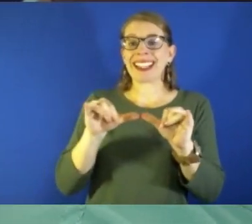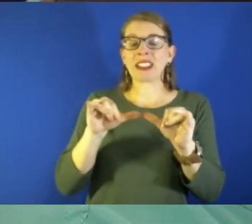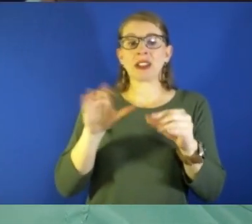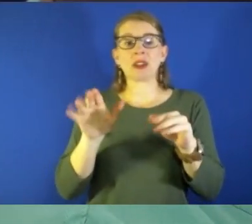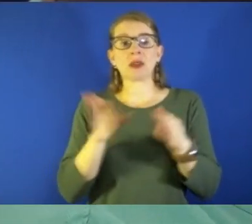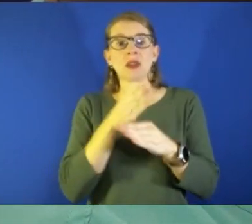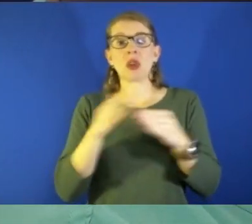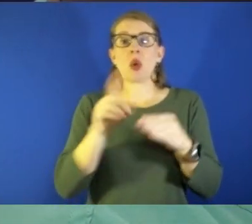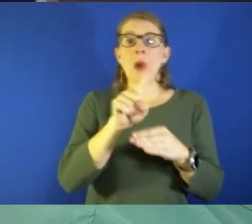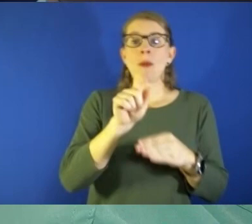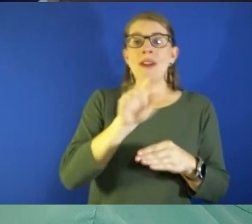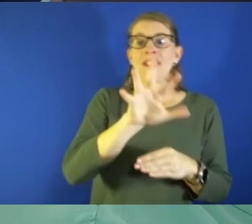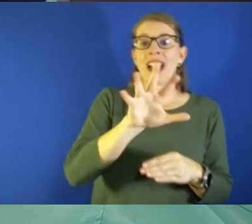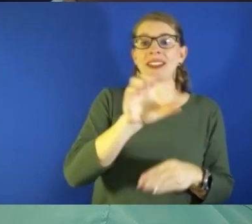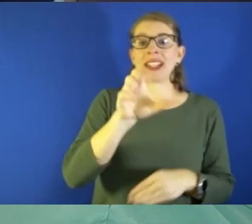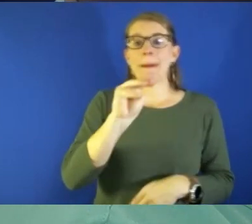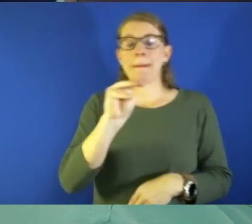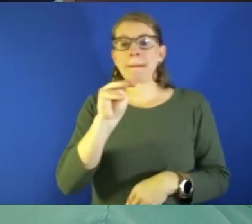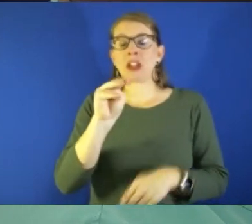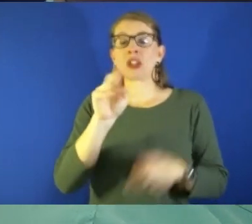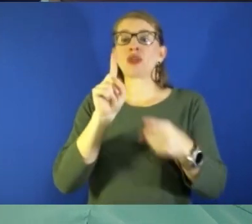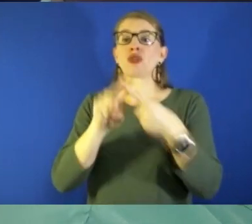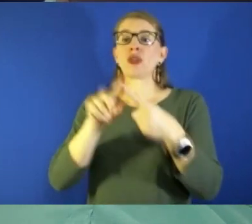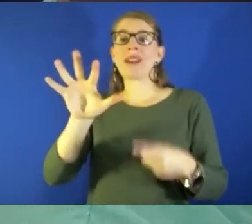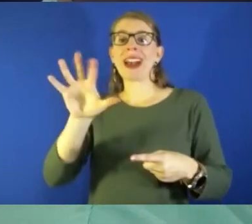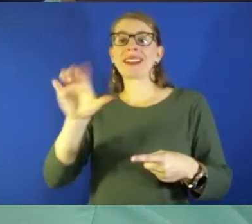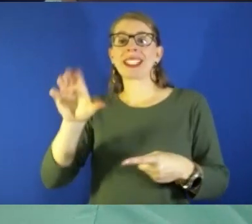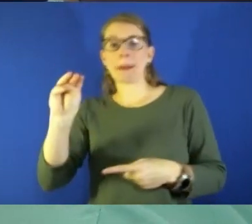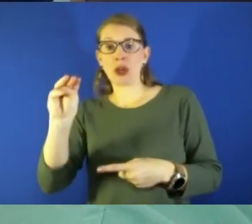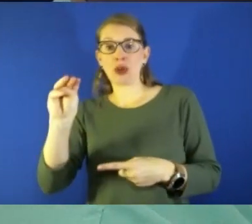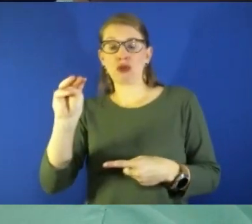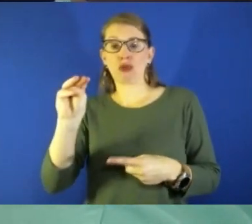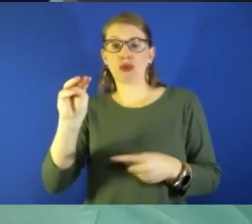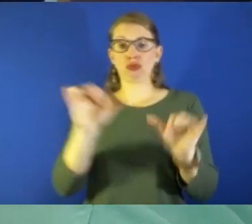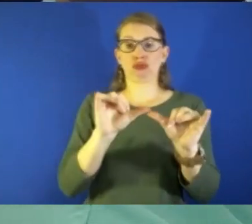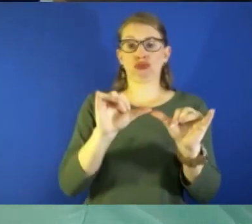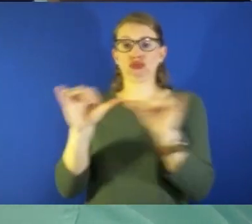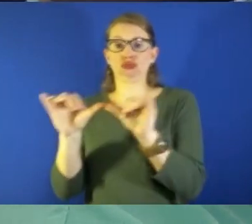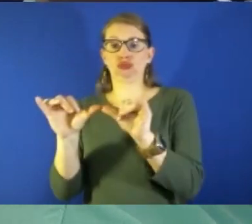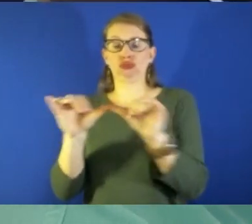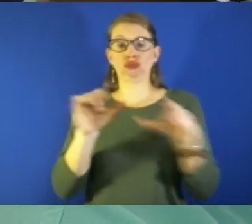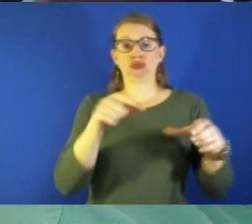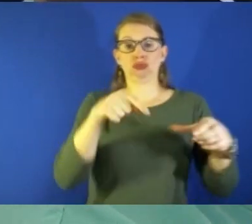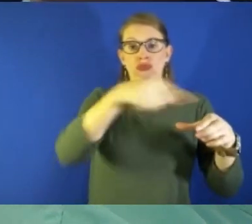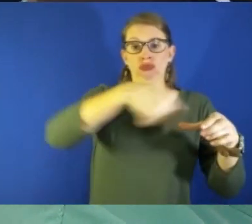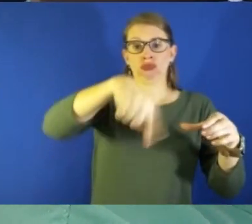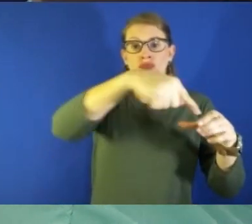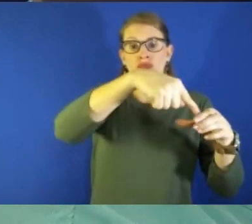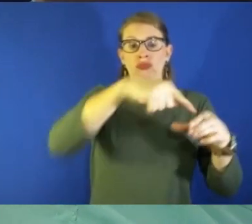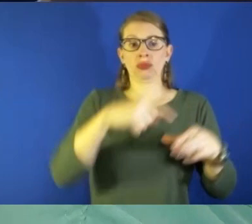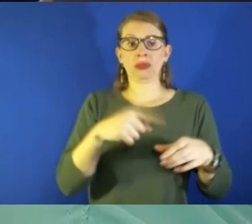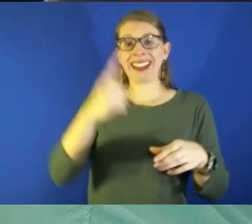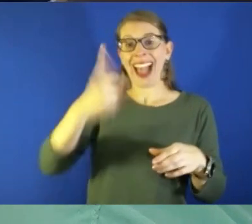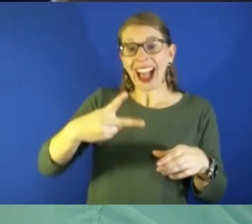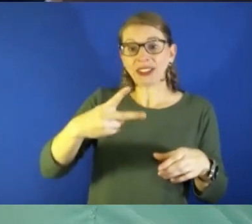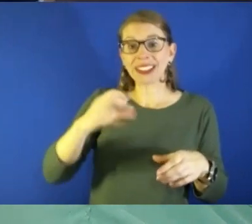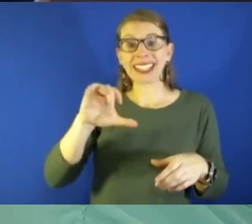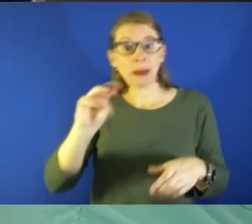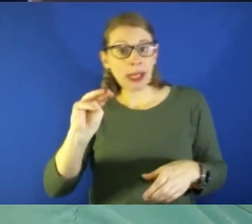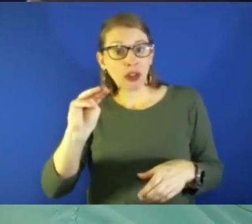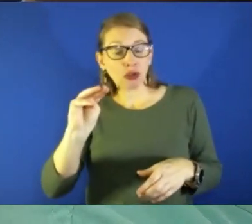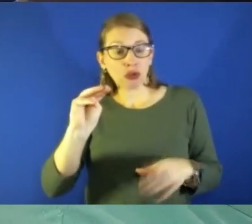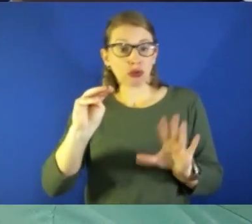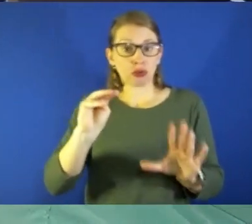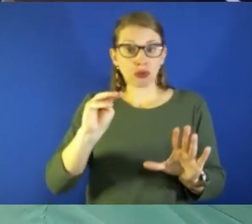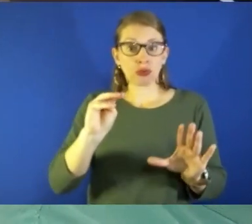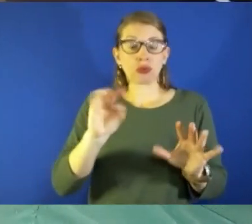centimeter in diameter to 5 centimeters in diameter in steps of half a centimeter. So we have about a